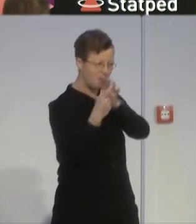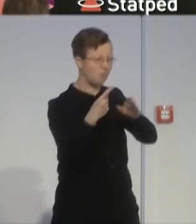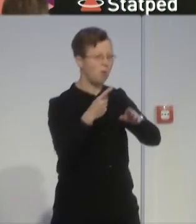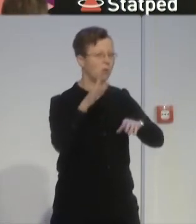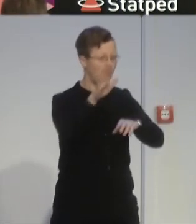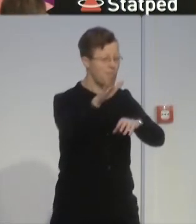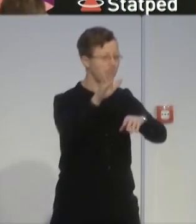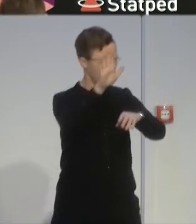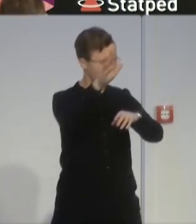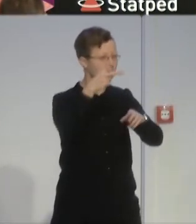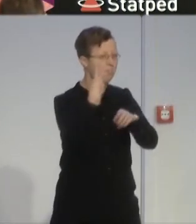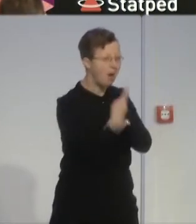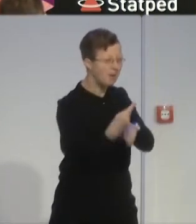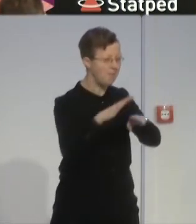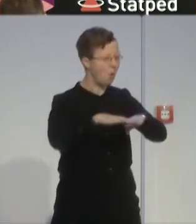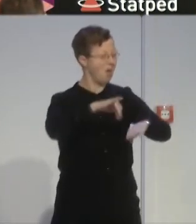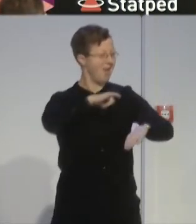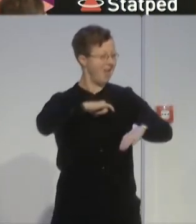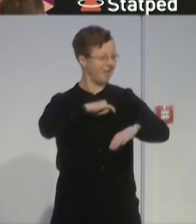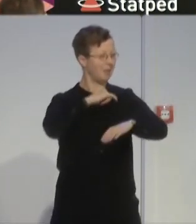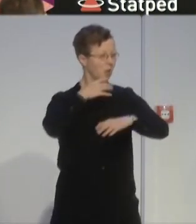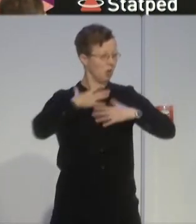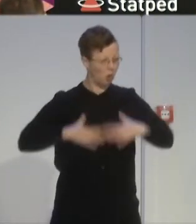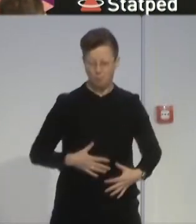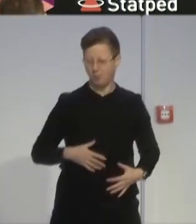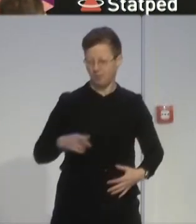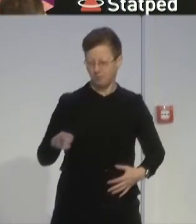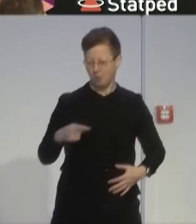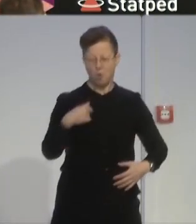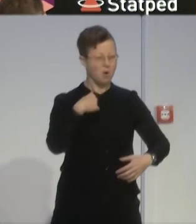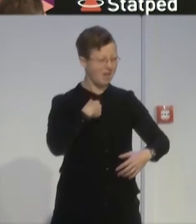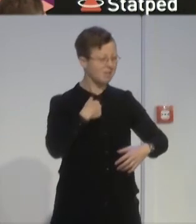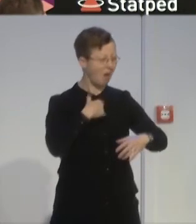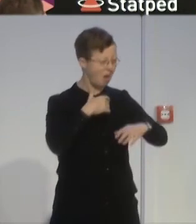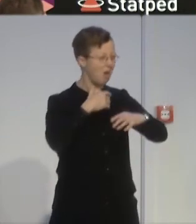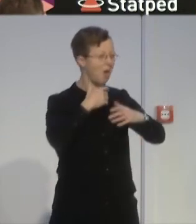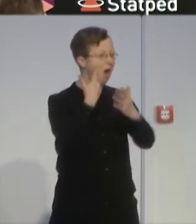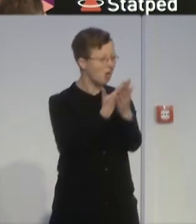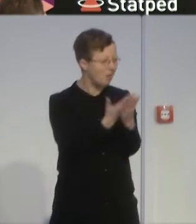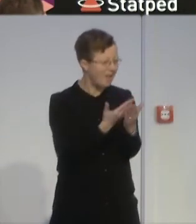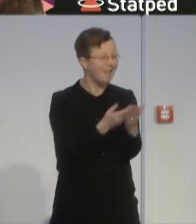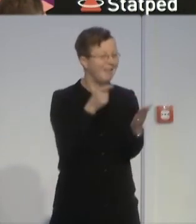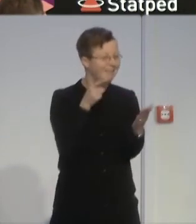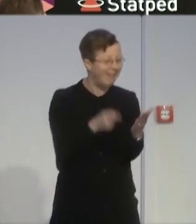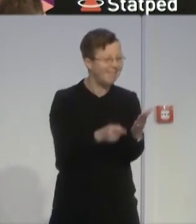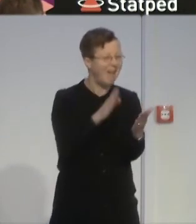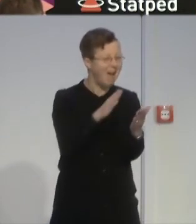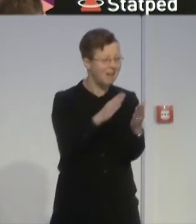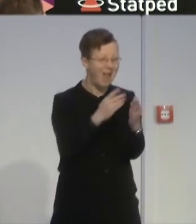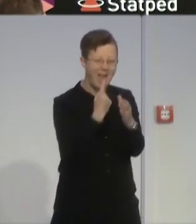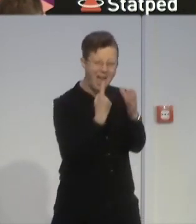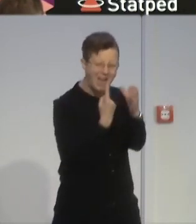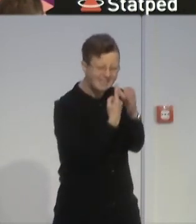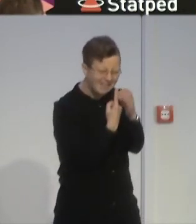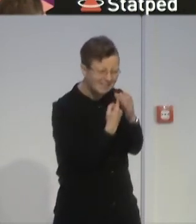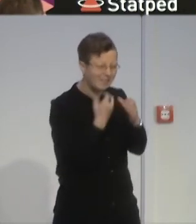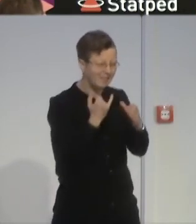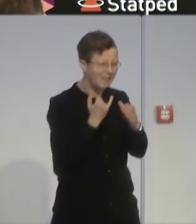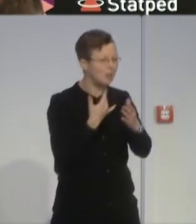body. And I will argue that this is the essence and the origin of languaging,